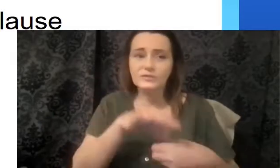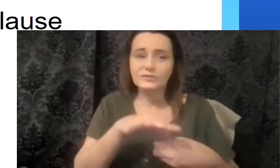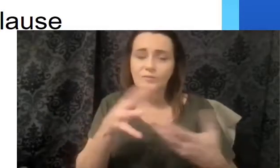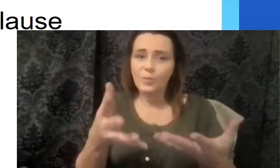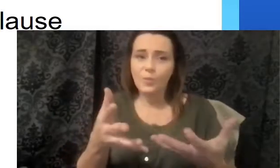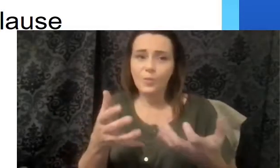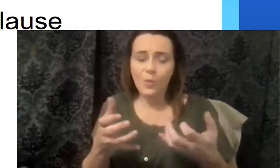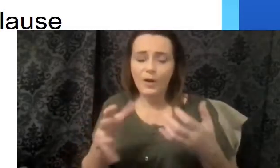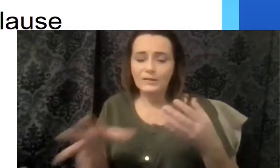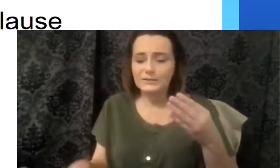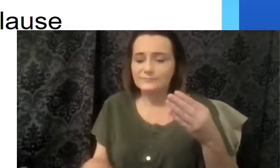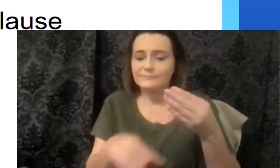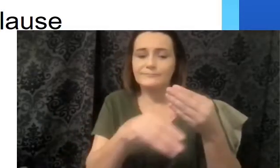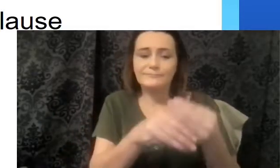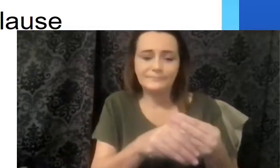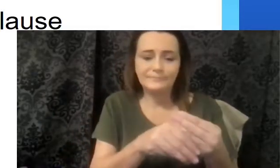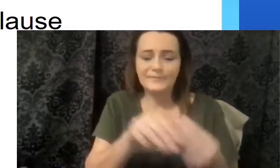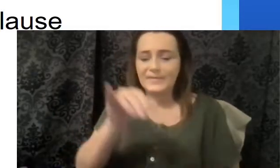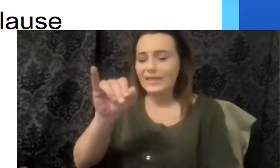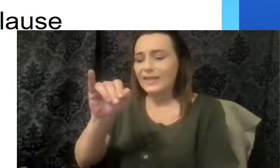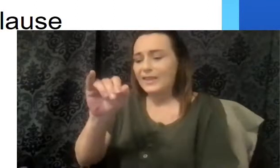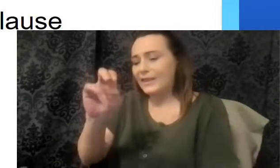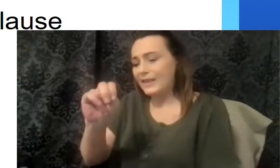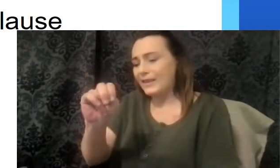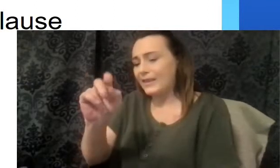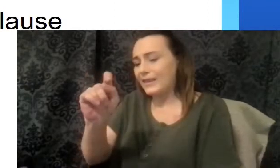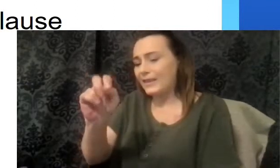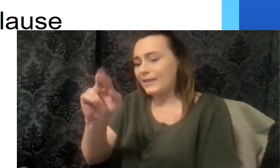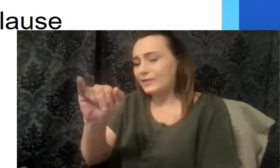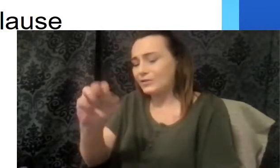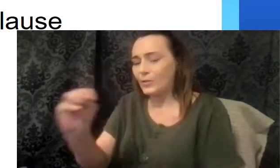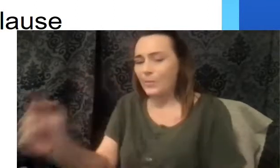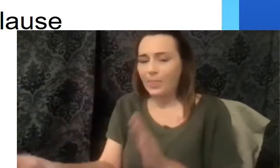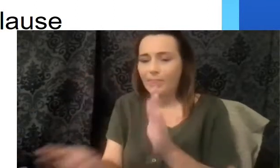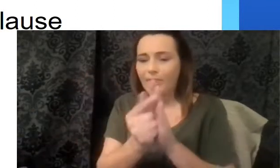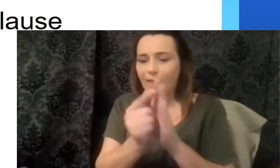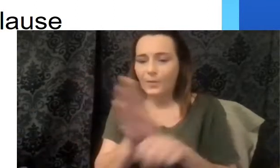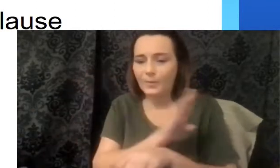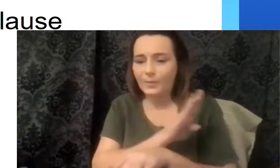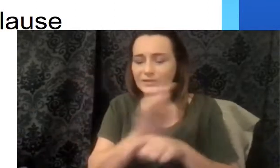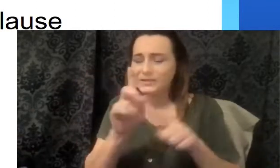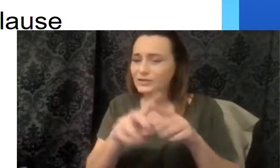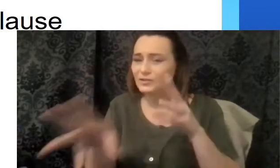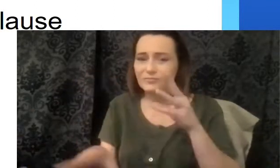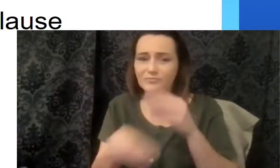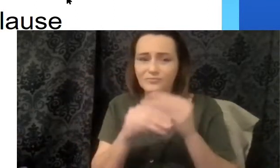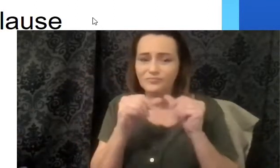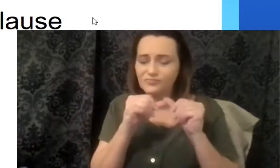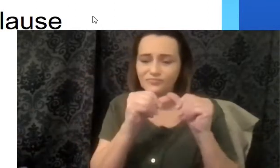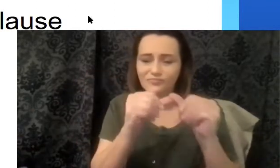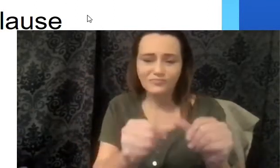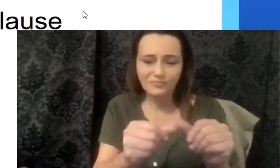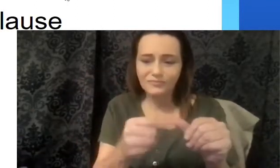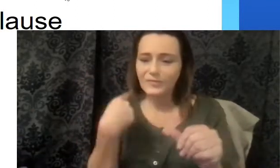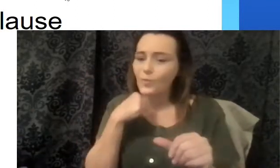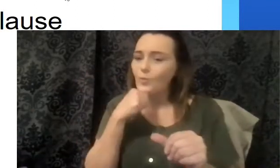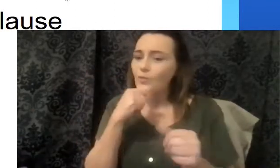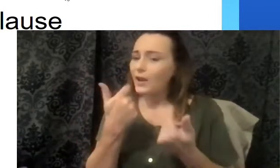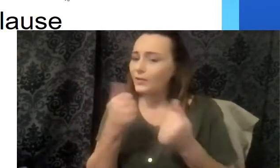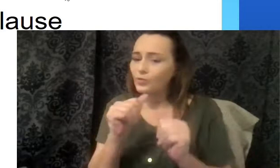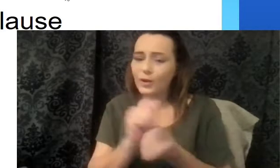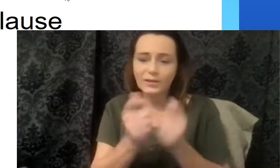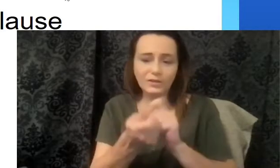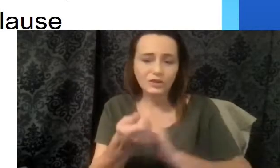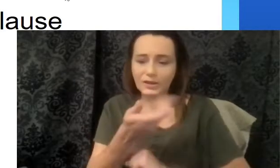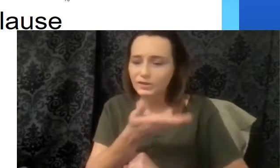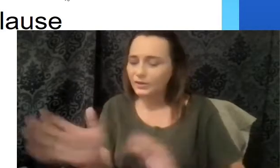an interim legal business, you know, just to extend it. We're not trying to change anything now. We're